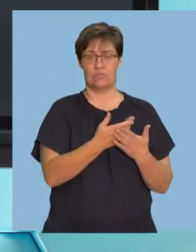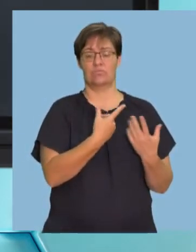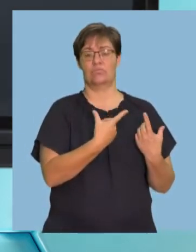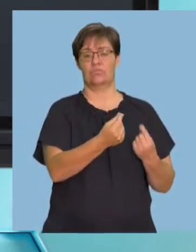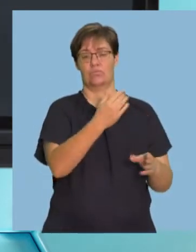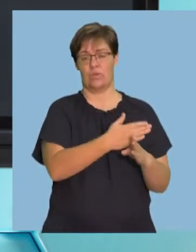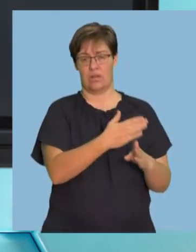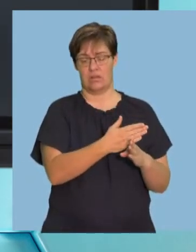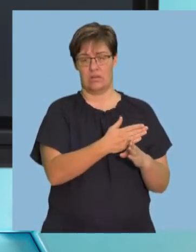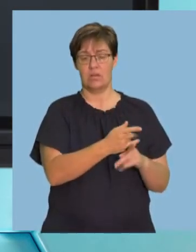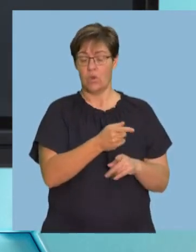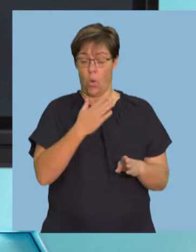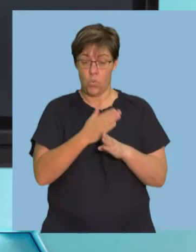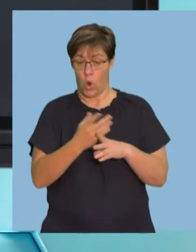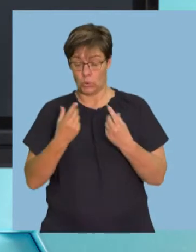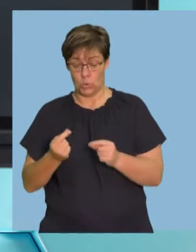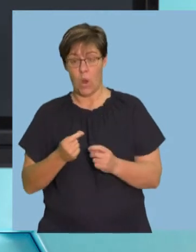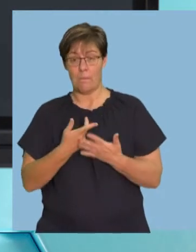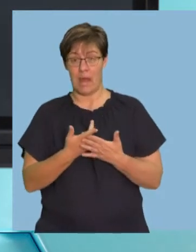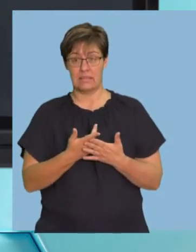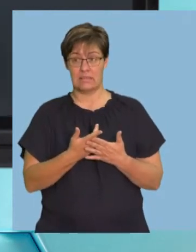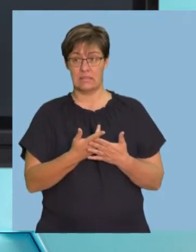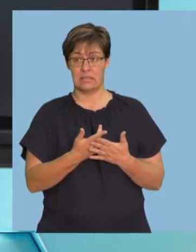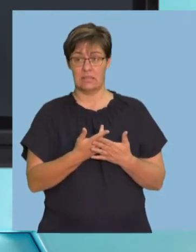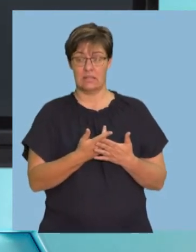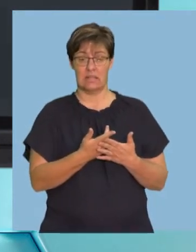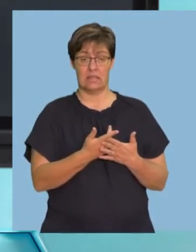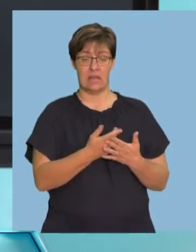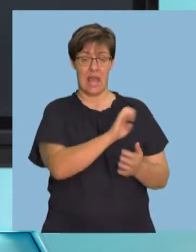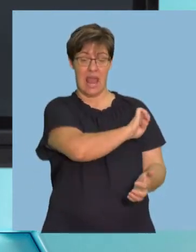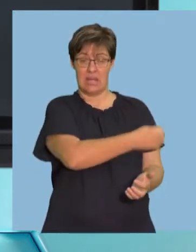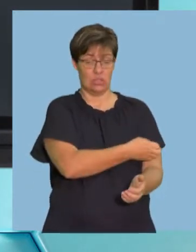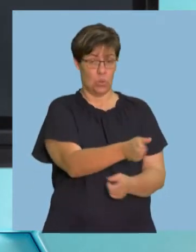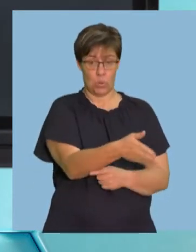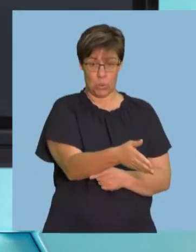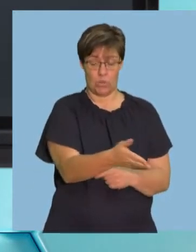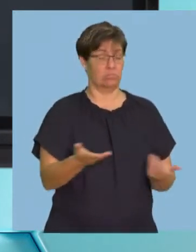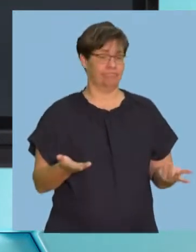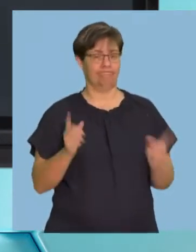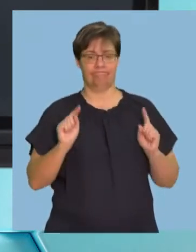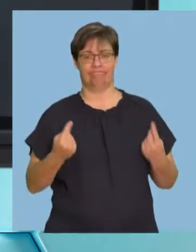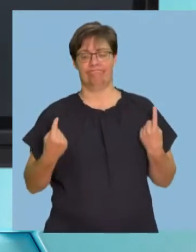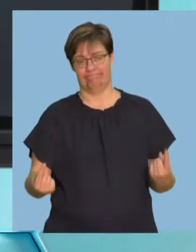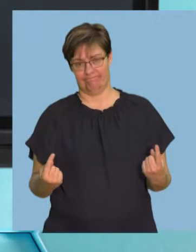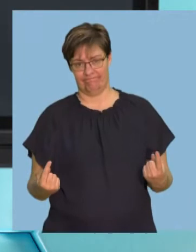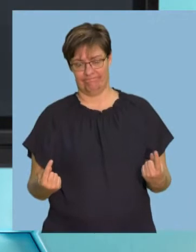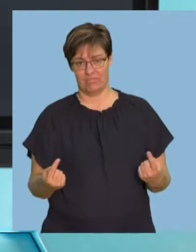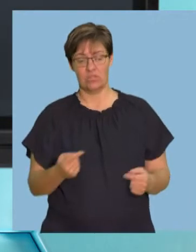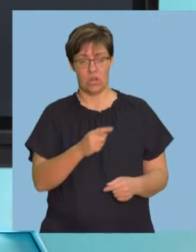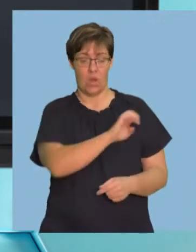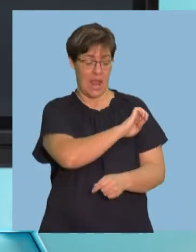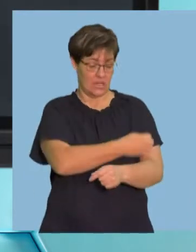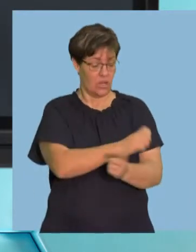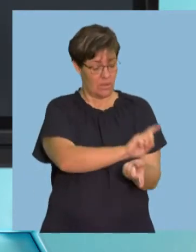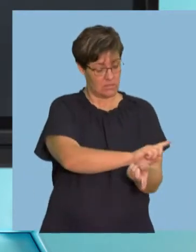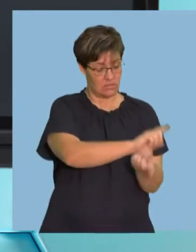be done without energy. So for work to be done, energy must be converted or transformed from